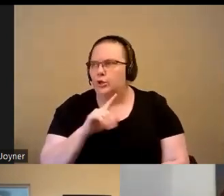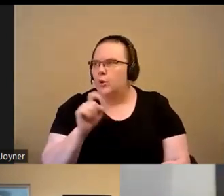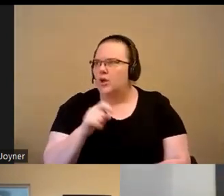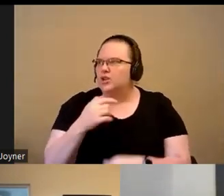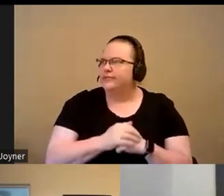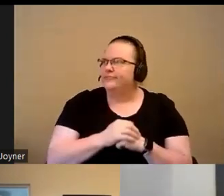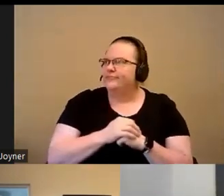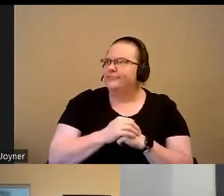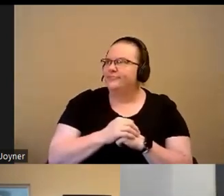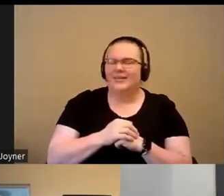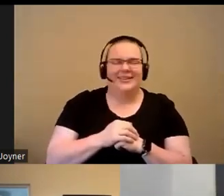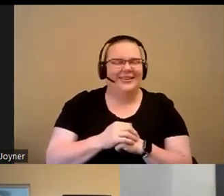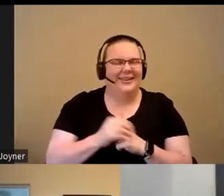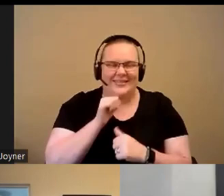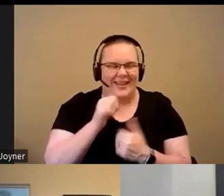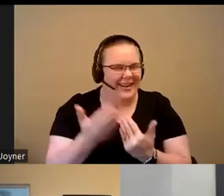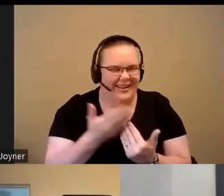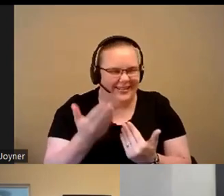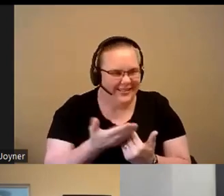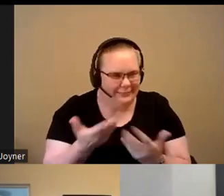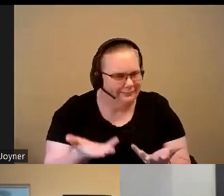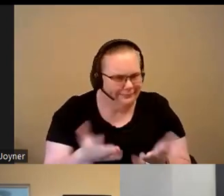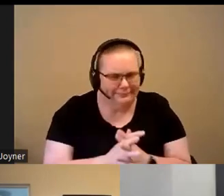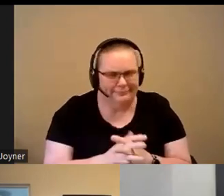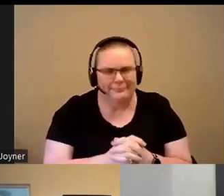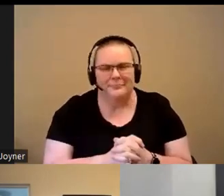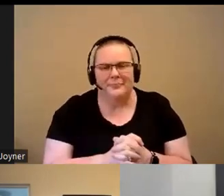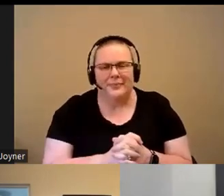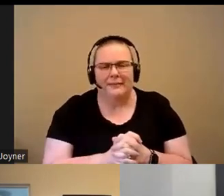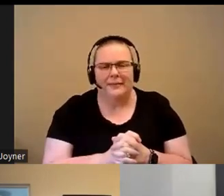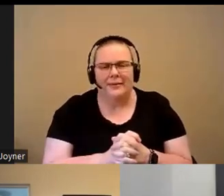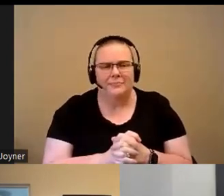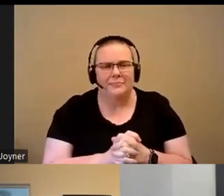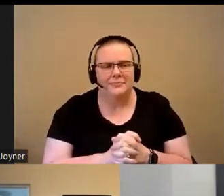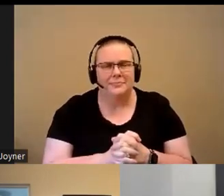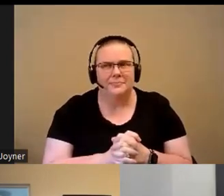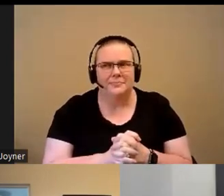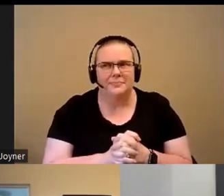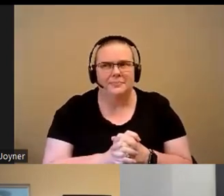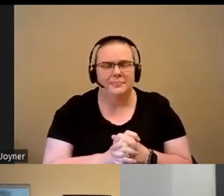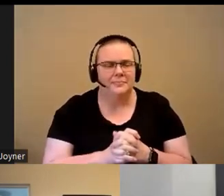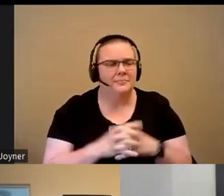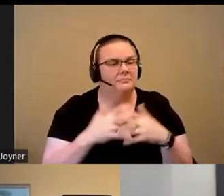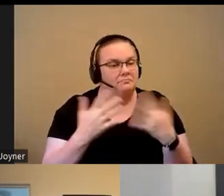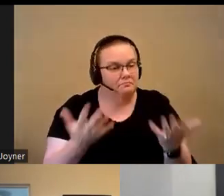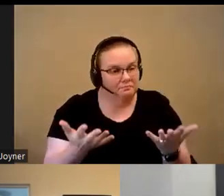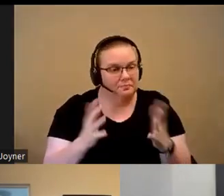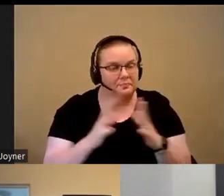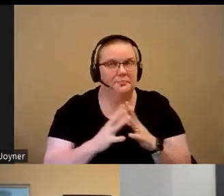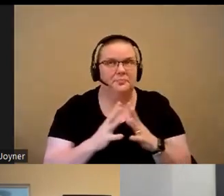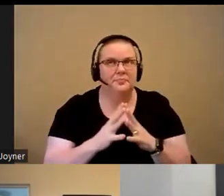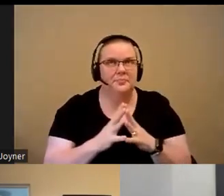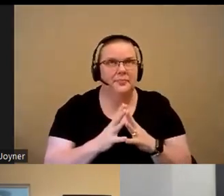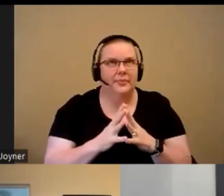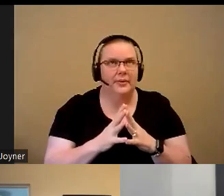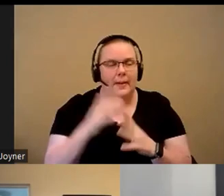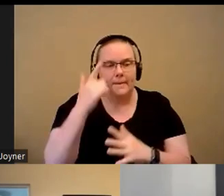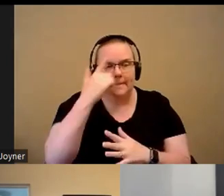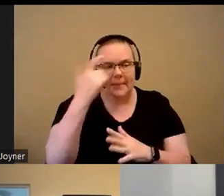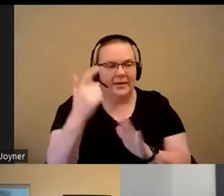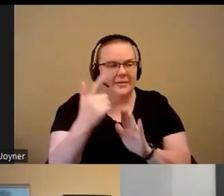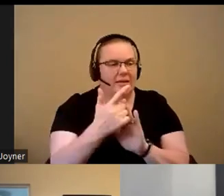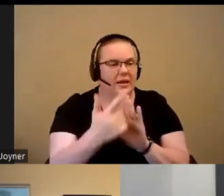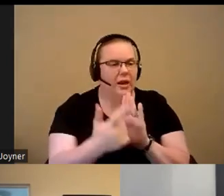it's not easy because because the law is